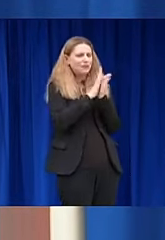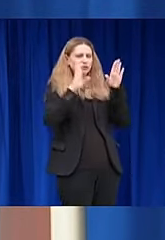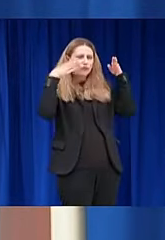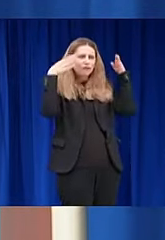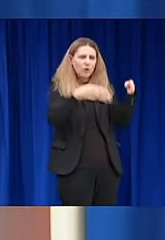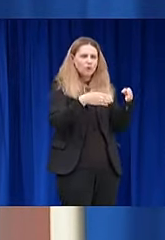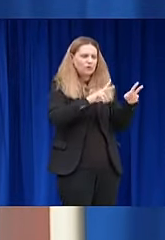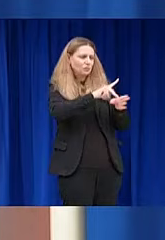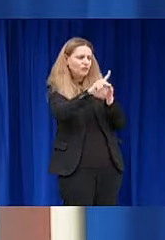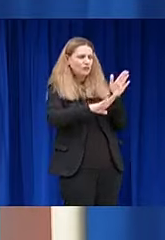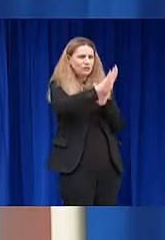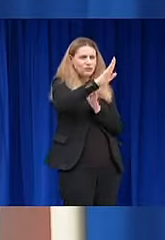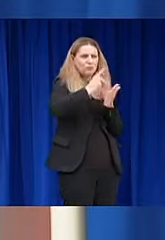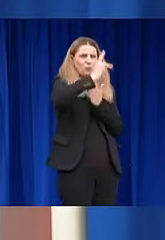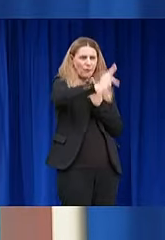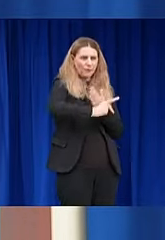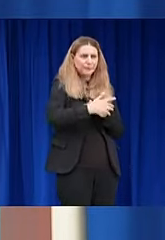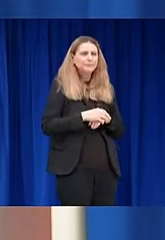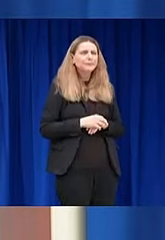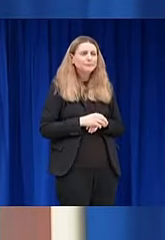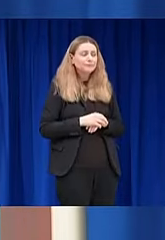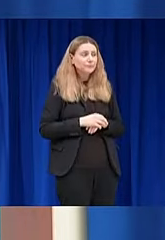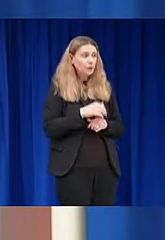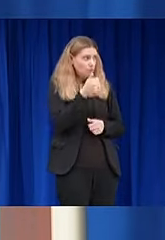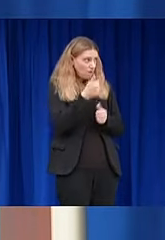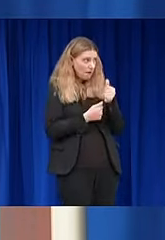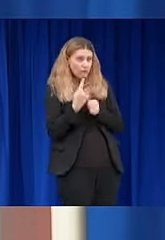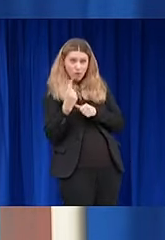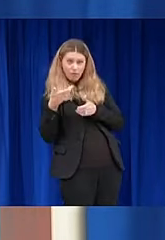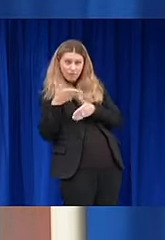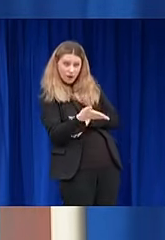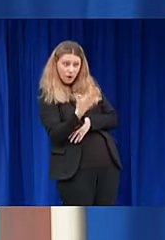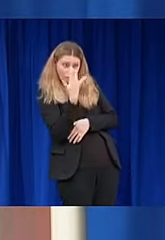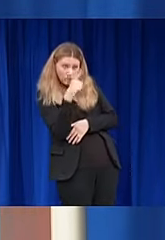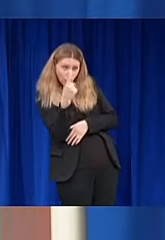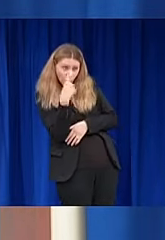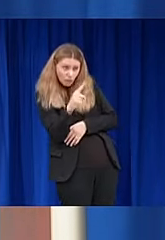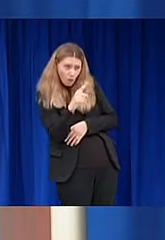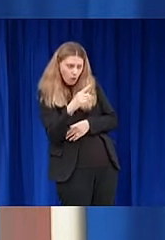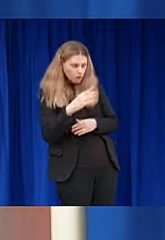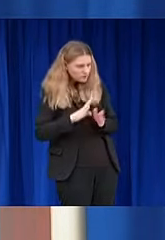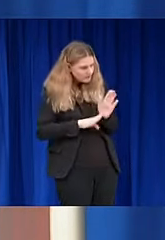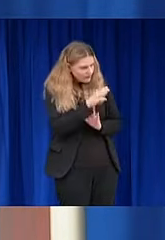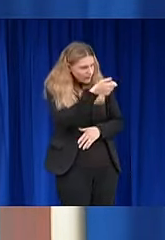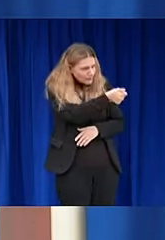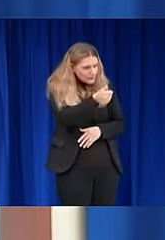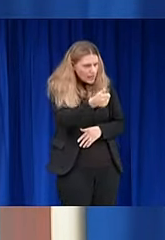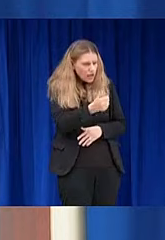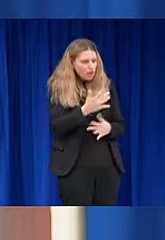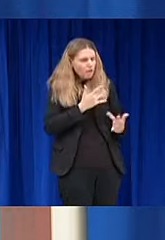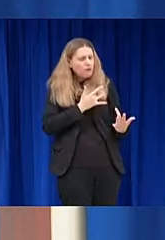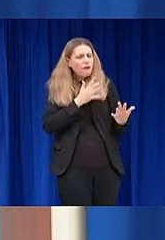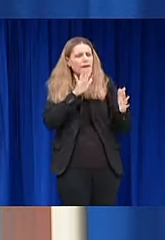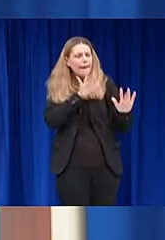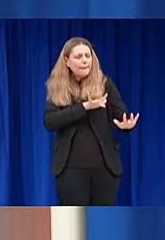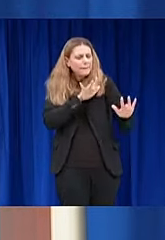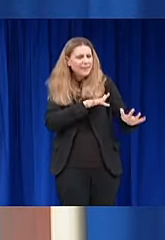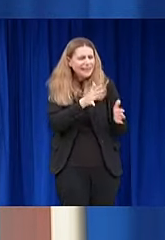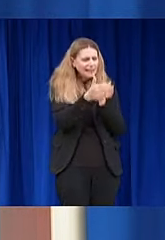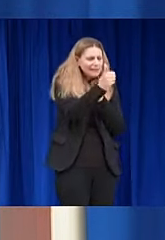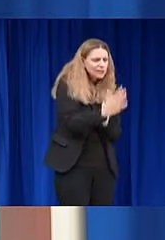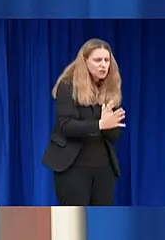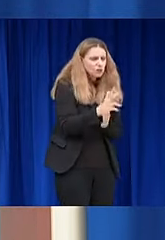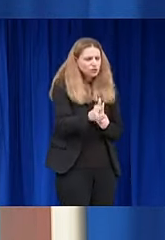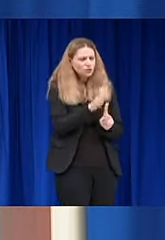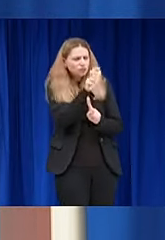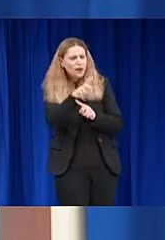program. Everyone was there to grow as empathetic leaders and champions of diversity and inclusion.